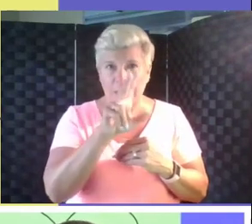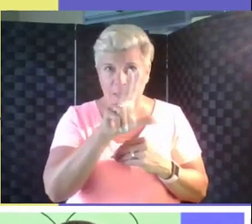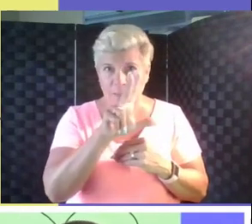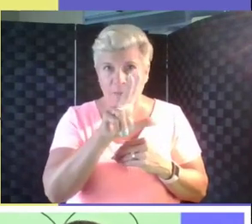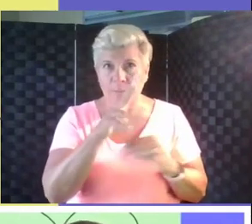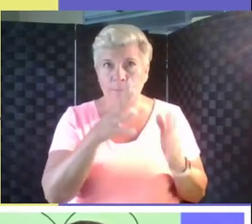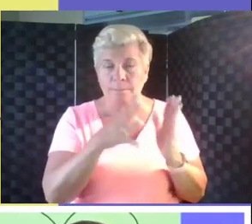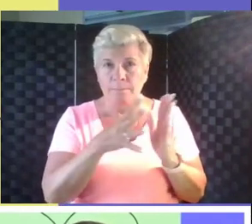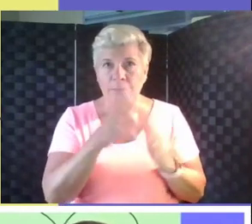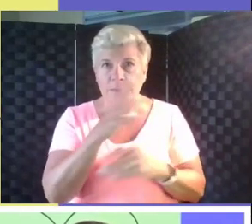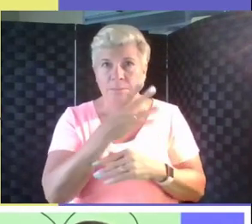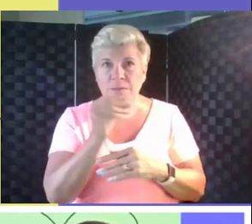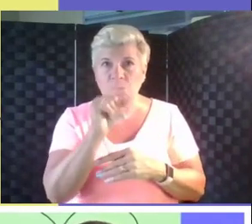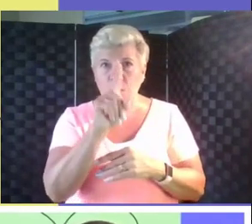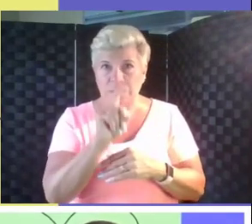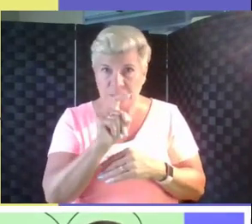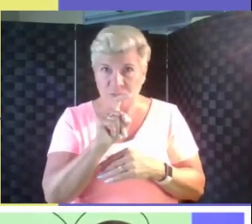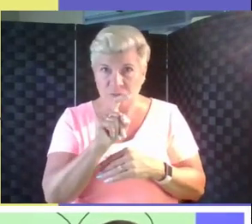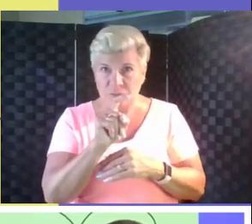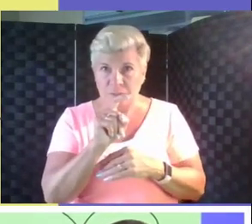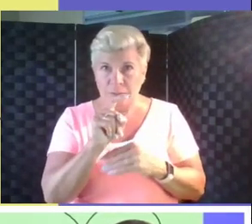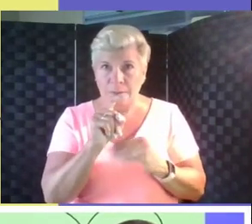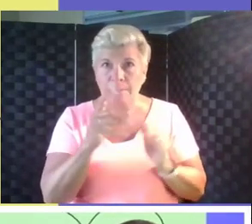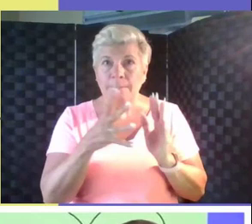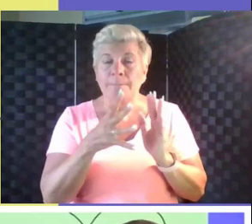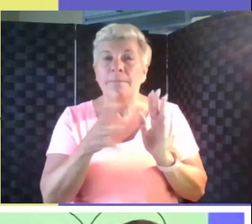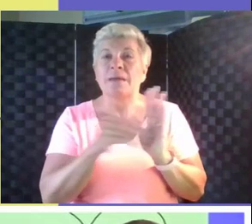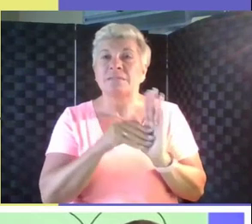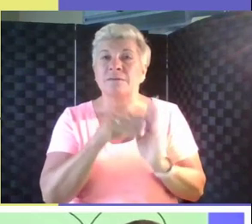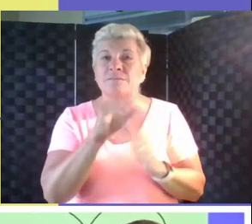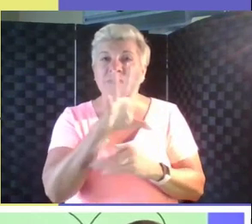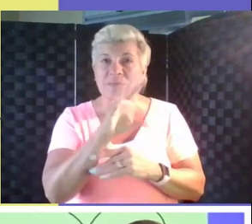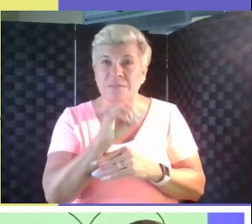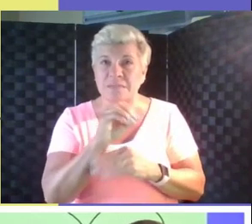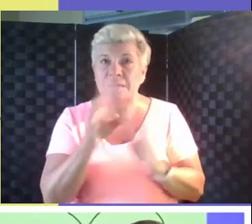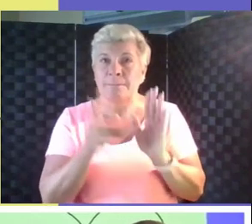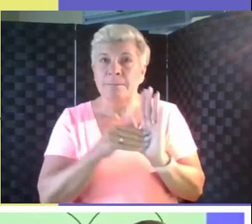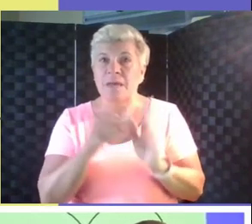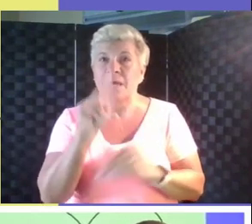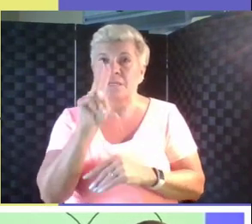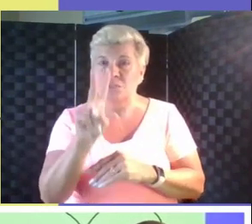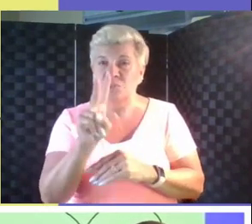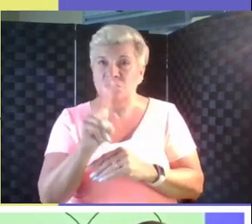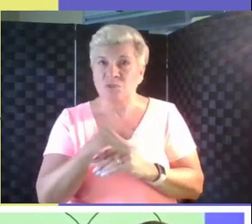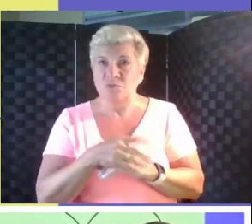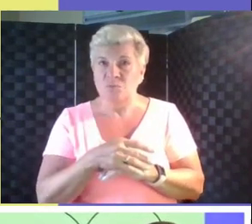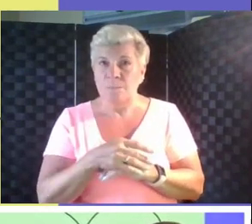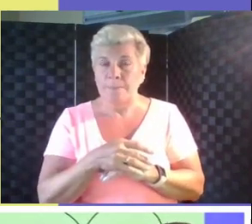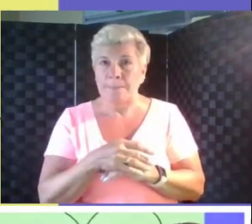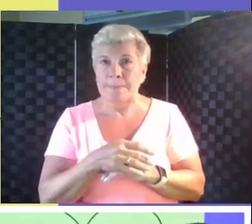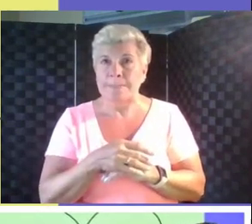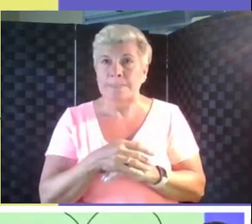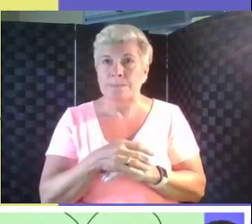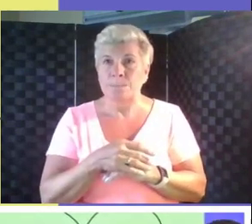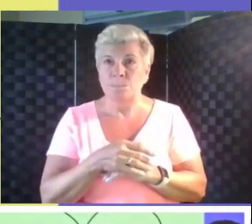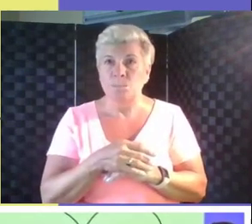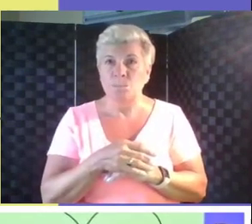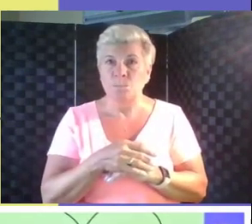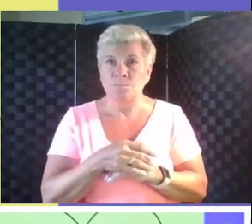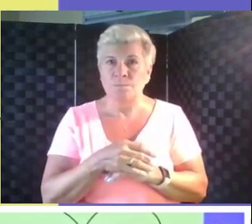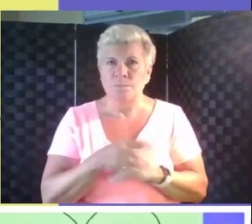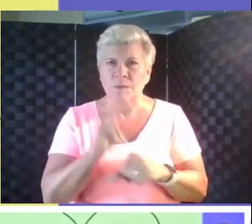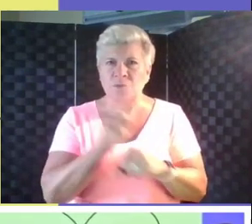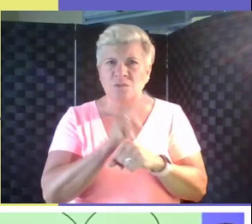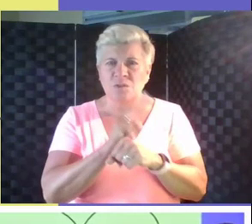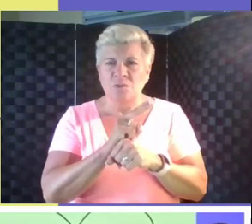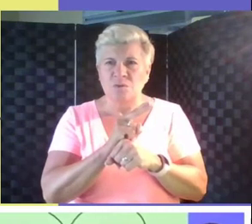3 plus 100 plus 50 plus 2. Now, can we use